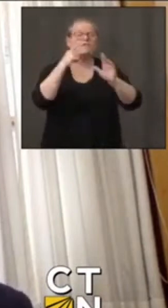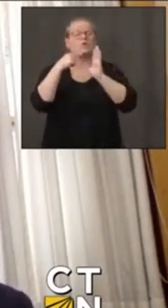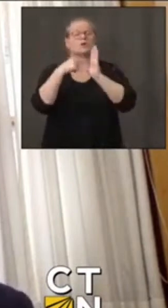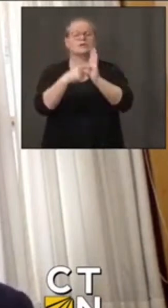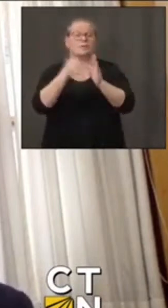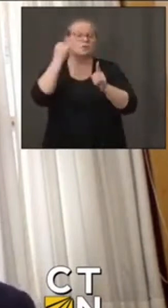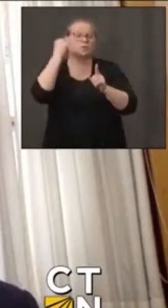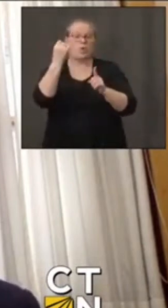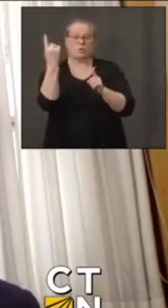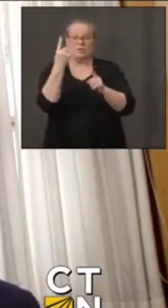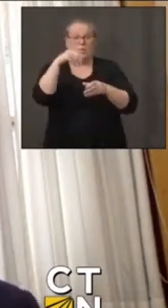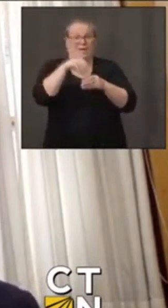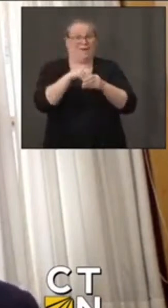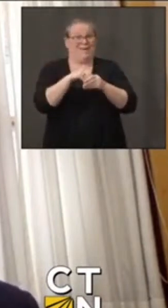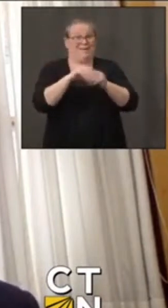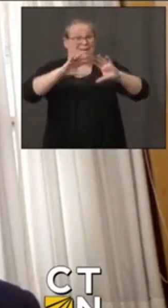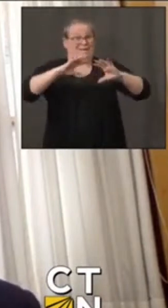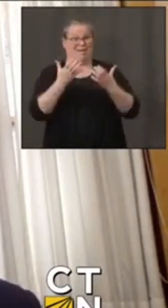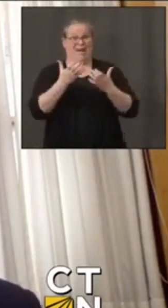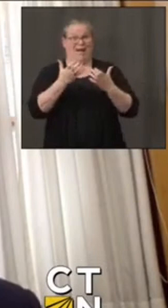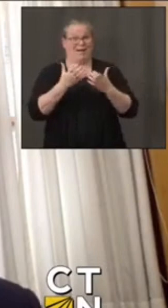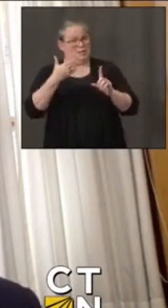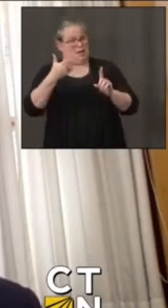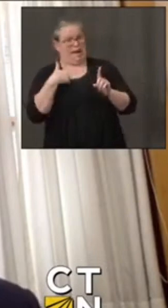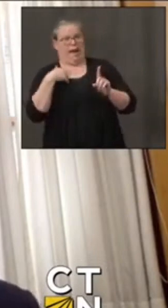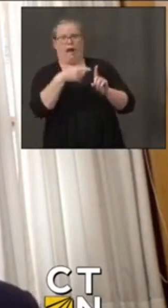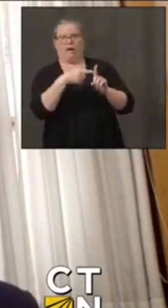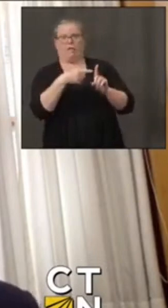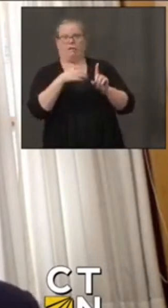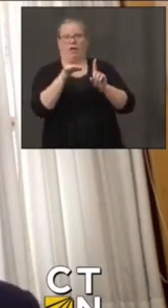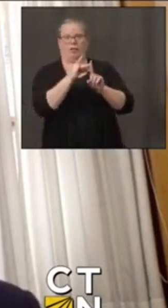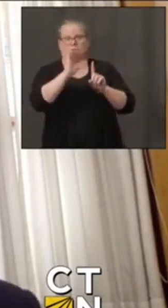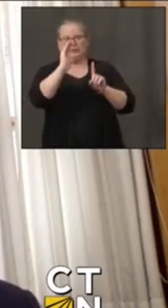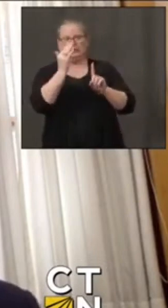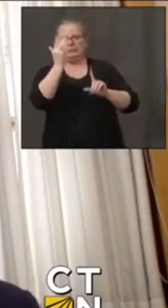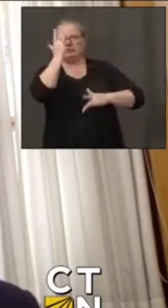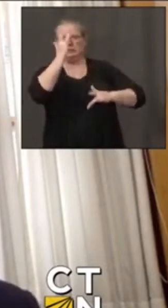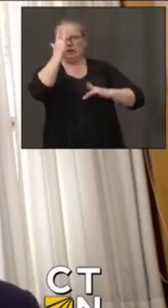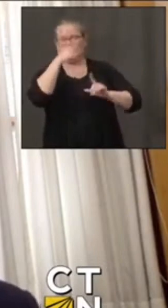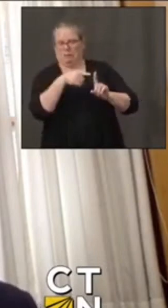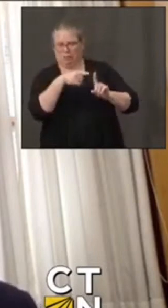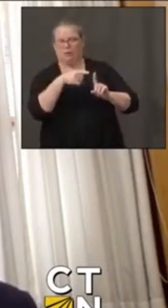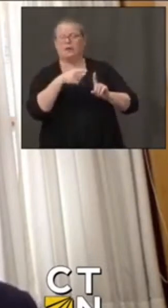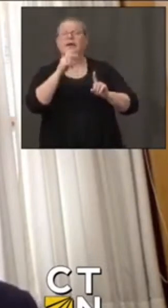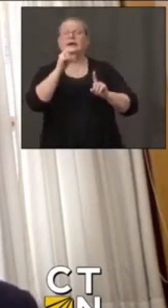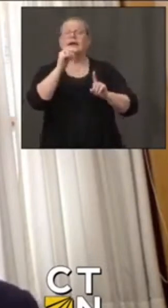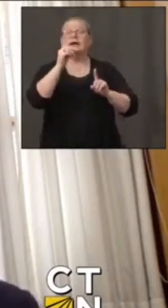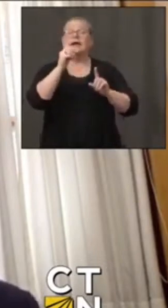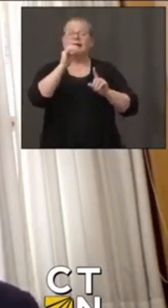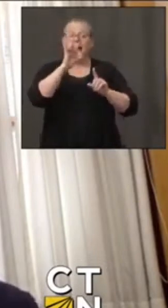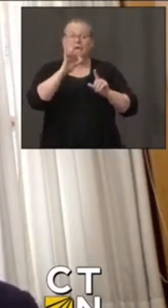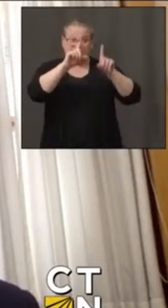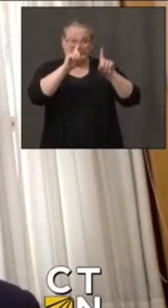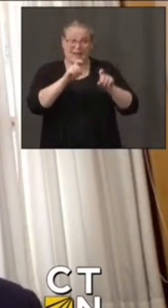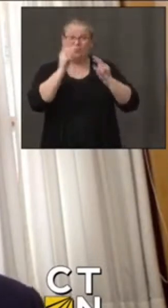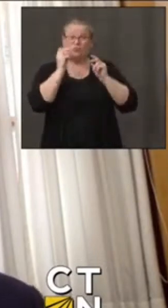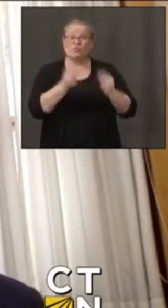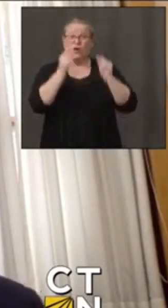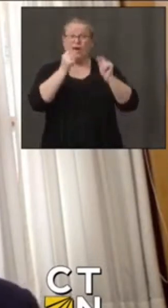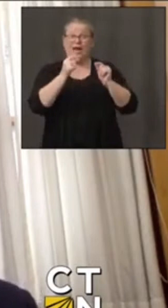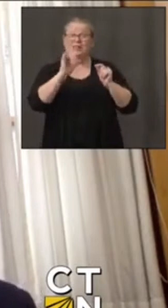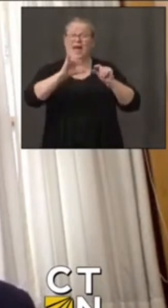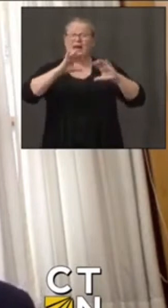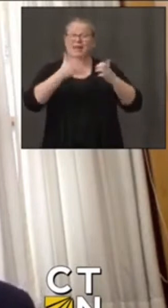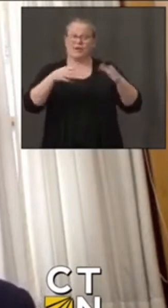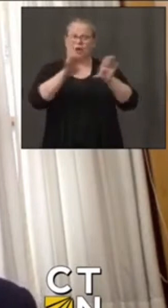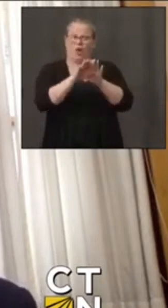if we can turn around a rapid test result, it may save them from having to close the class or close a school for a day or two while they wait for those